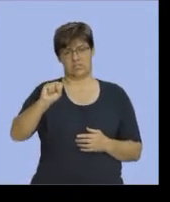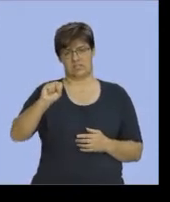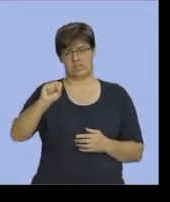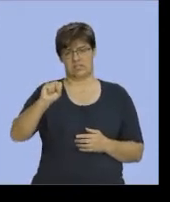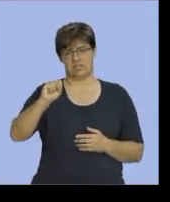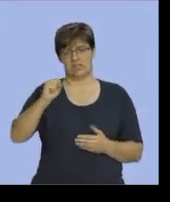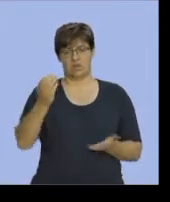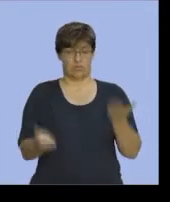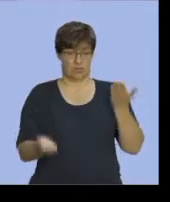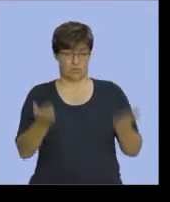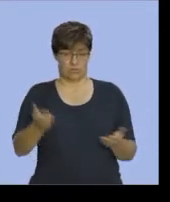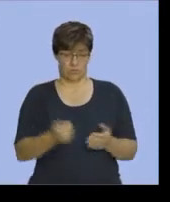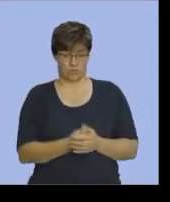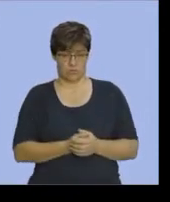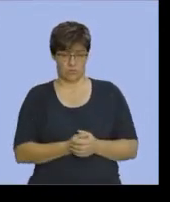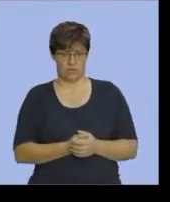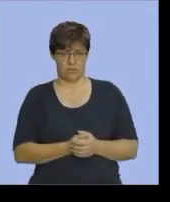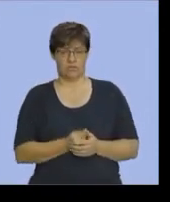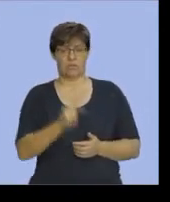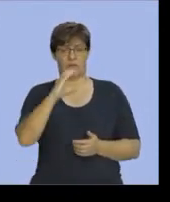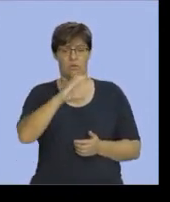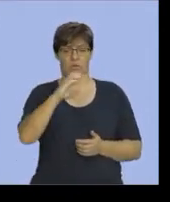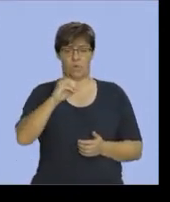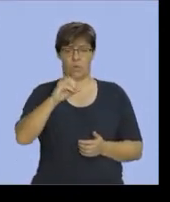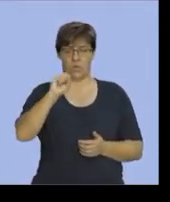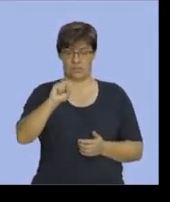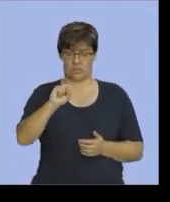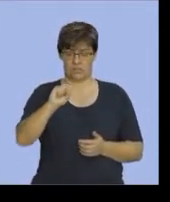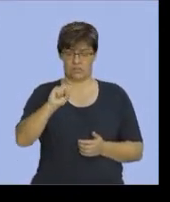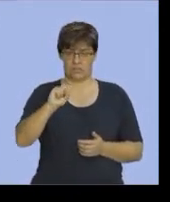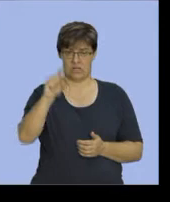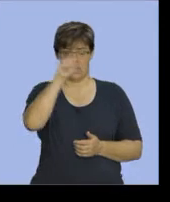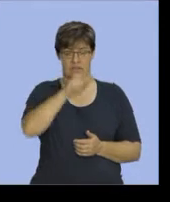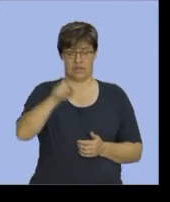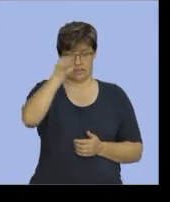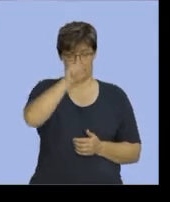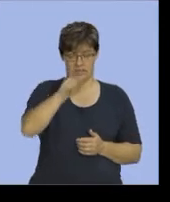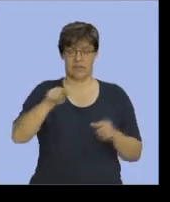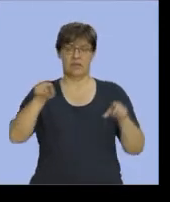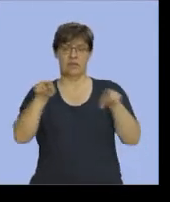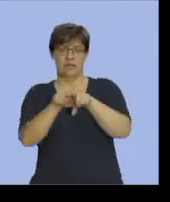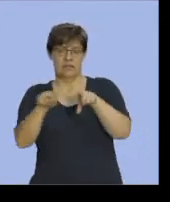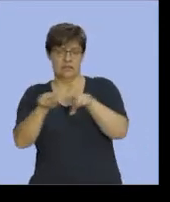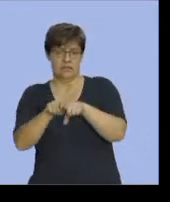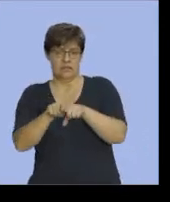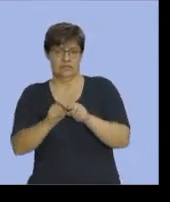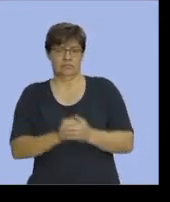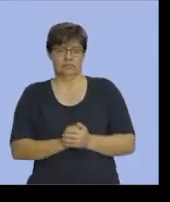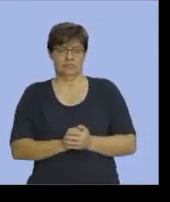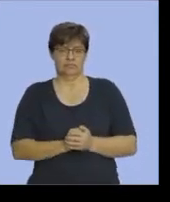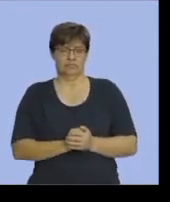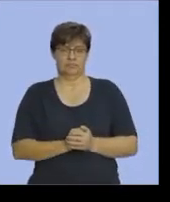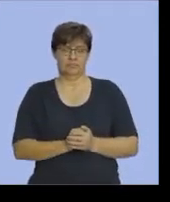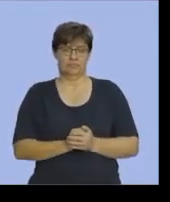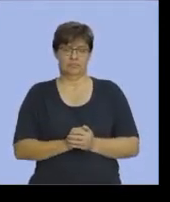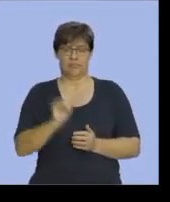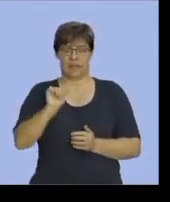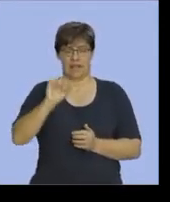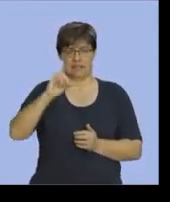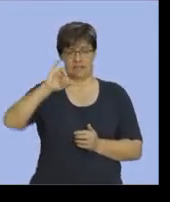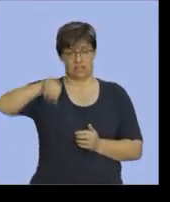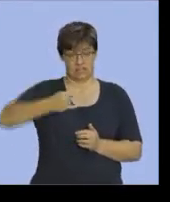cos ratio. So this will be cos of theta is equals to,